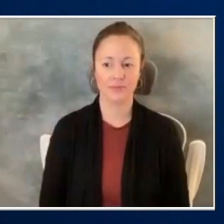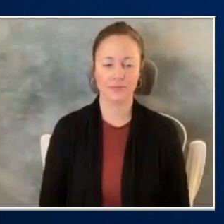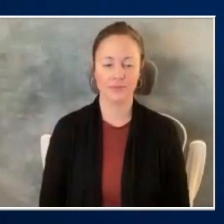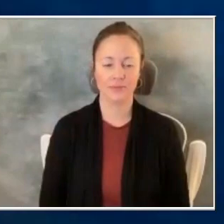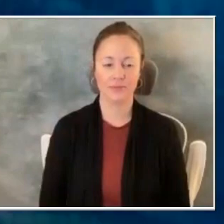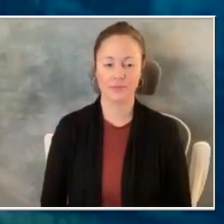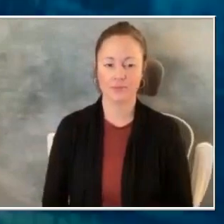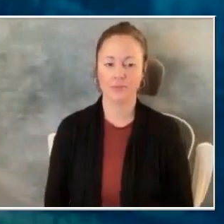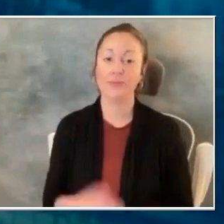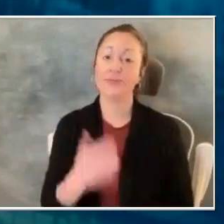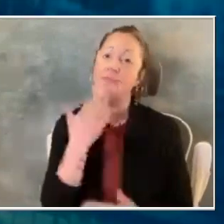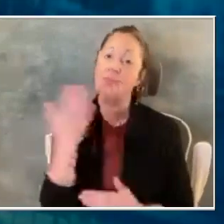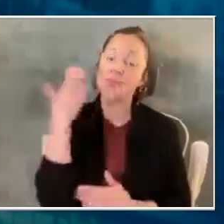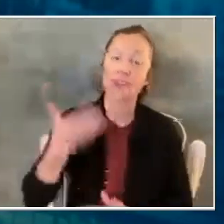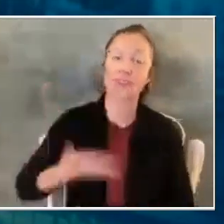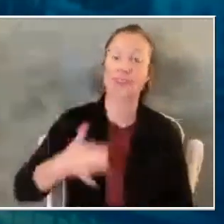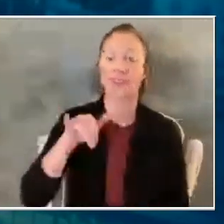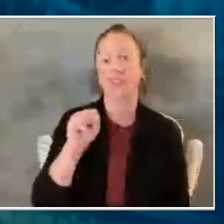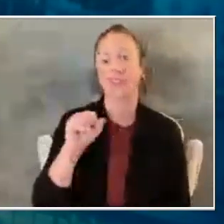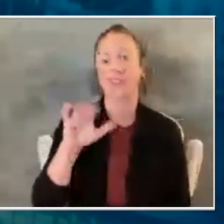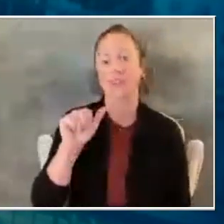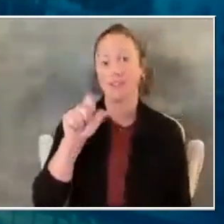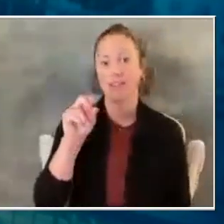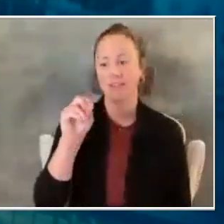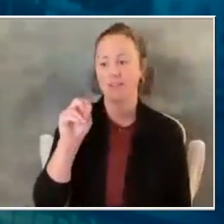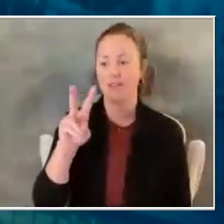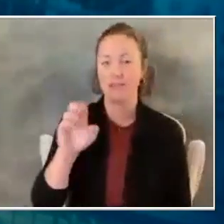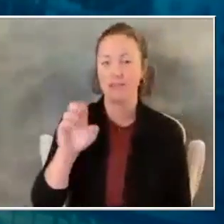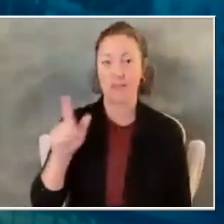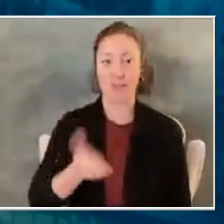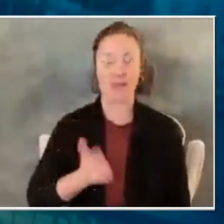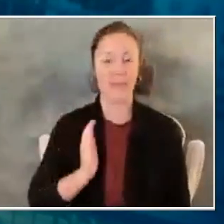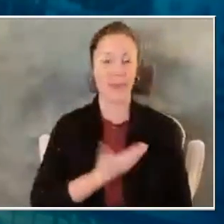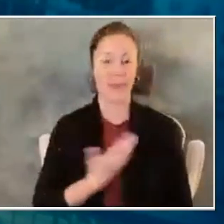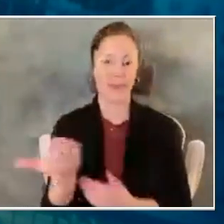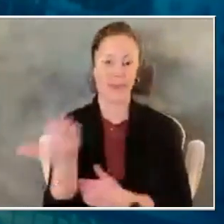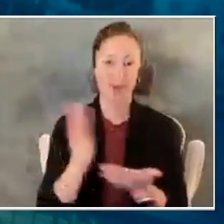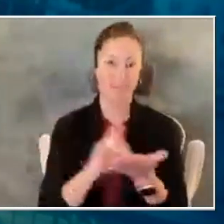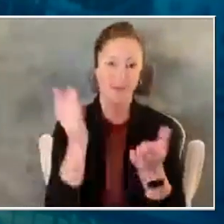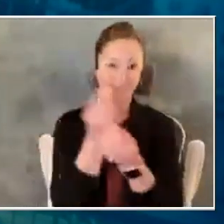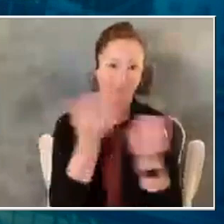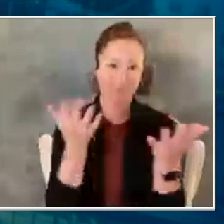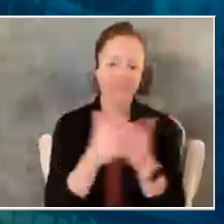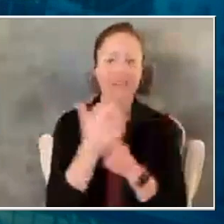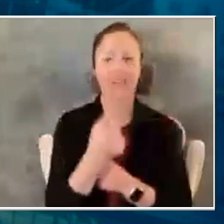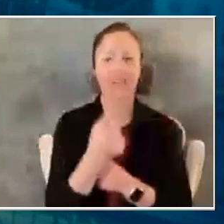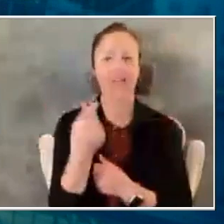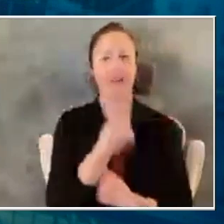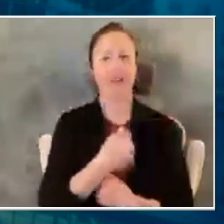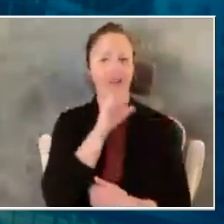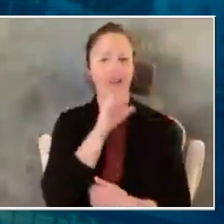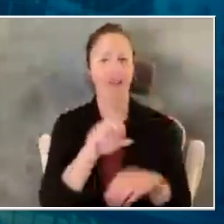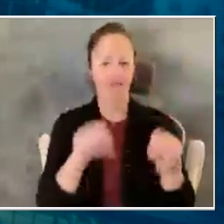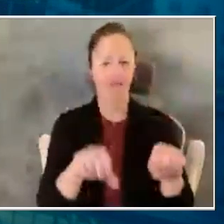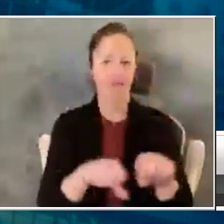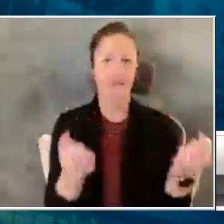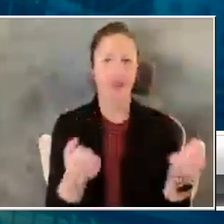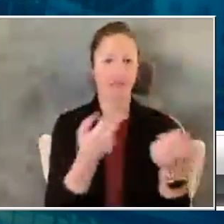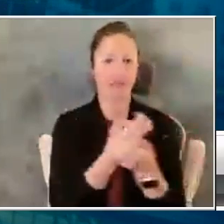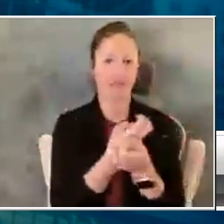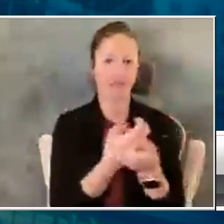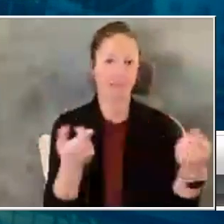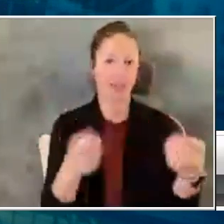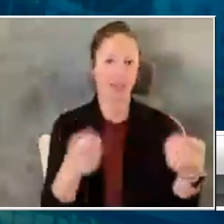Good morning, I'm Jessica Lovell and welcome to the Morning Medical Update. Anyone at any age can break a bone, but fractures are more